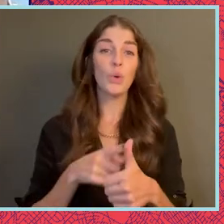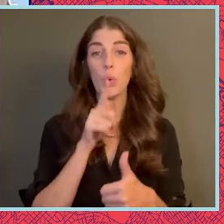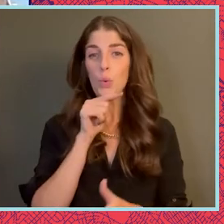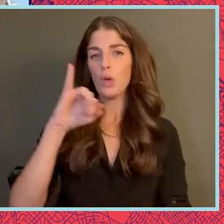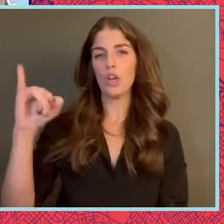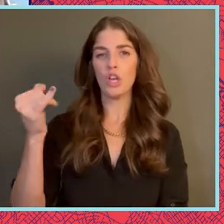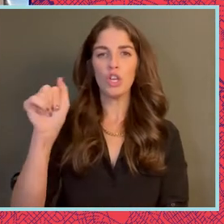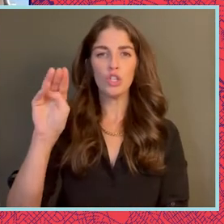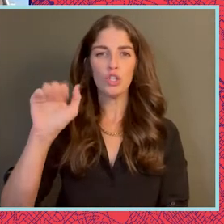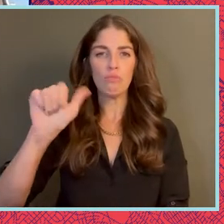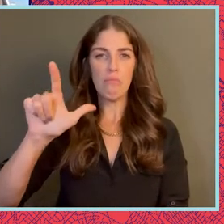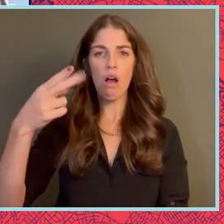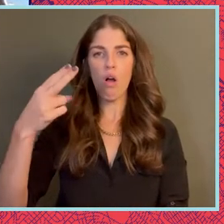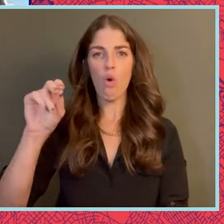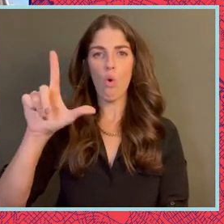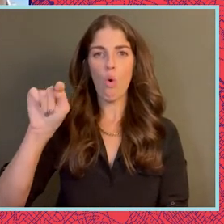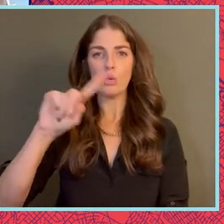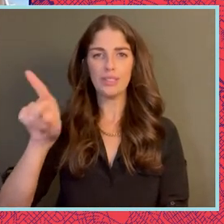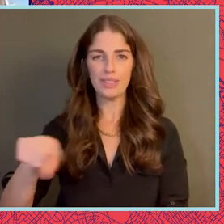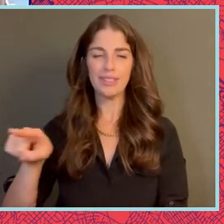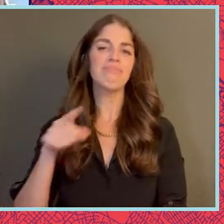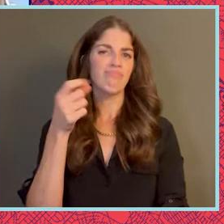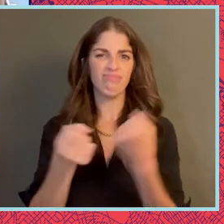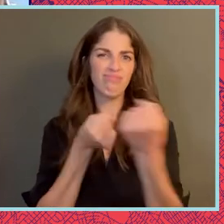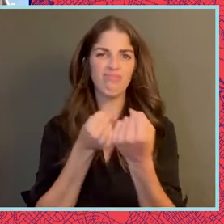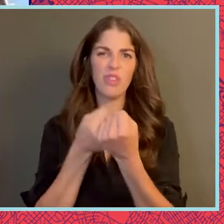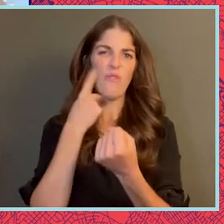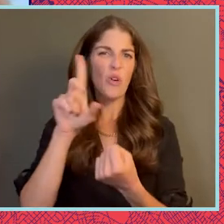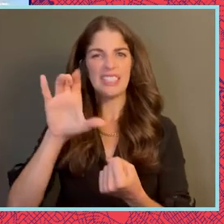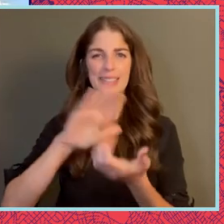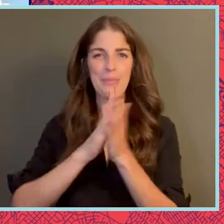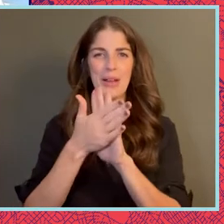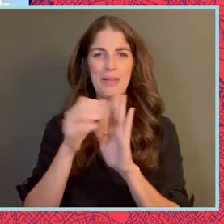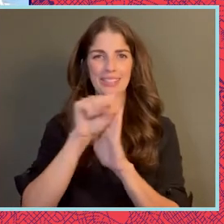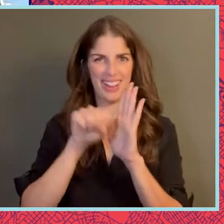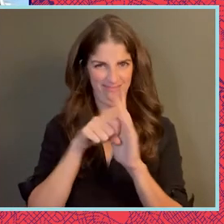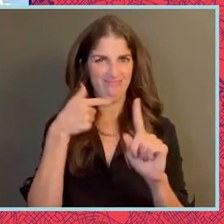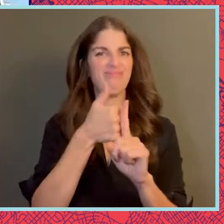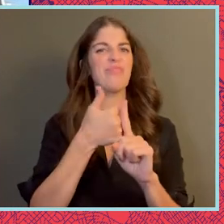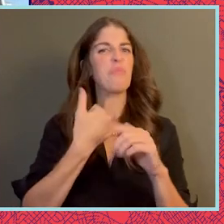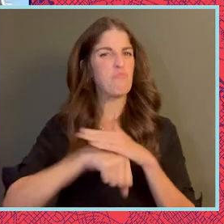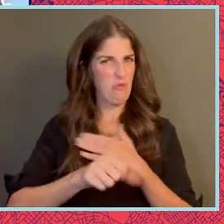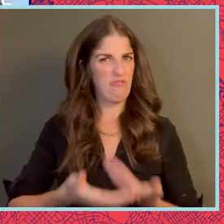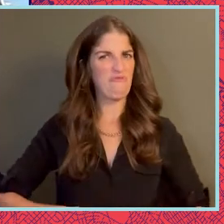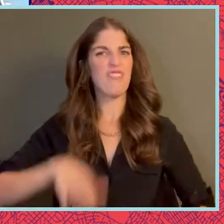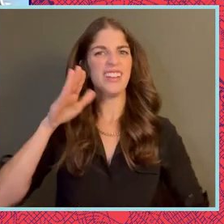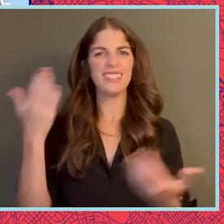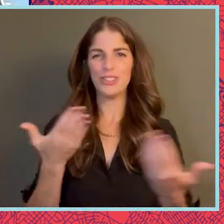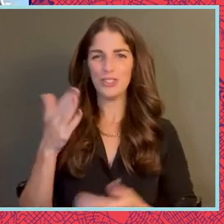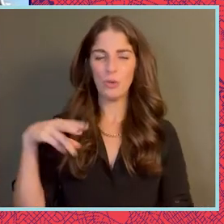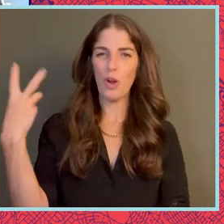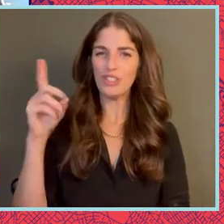Jamal Holtz is a DC statehood advocate. He was born and raised here in the District of Columbia